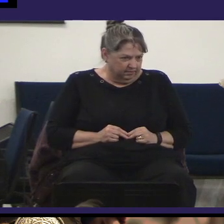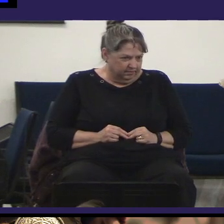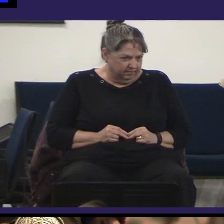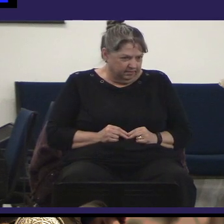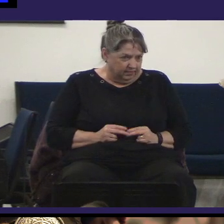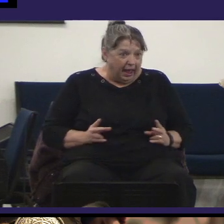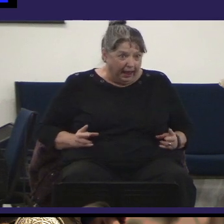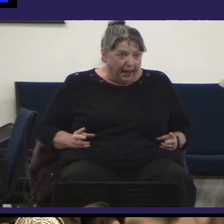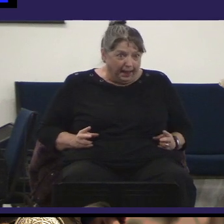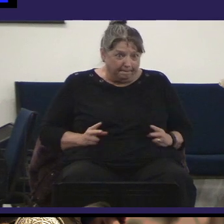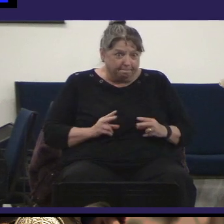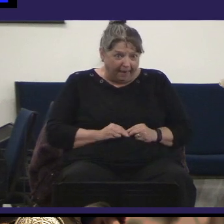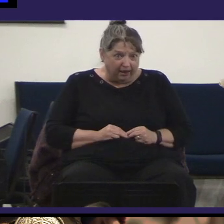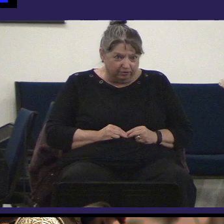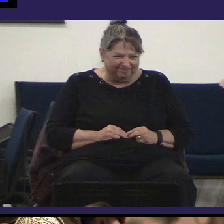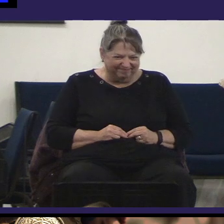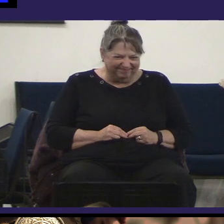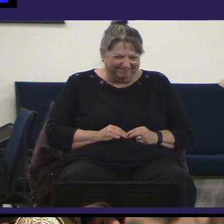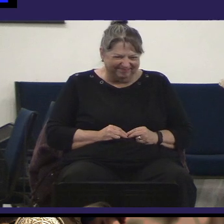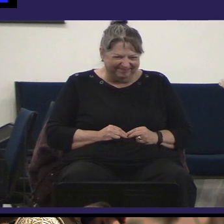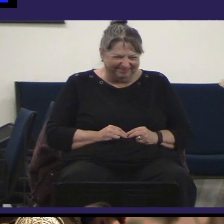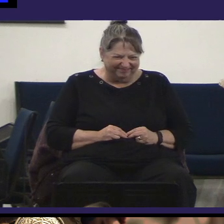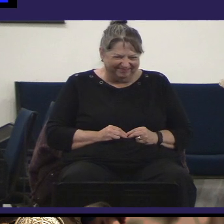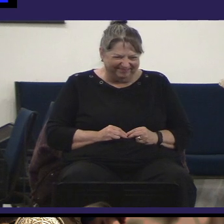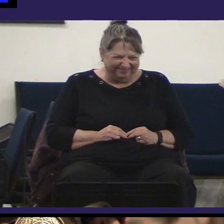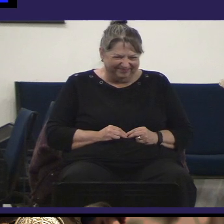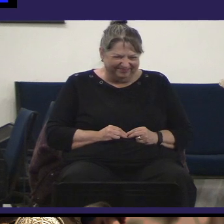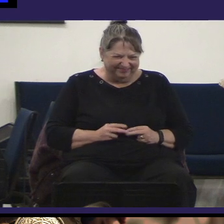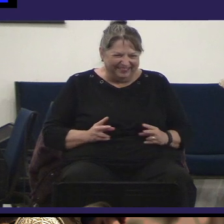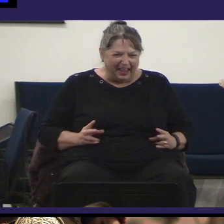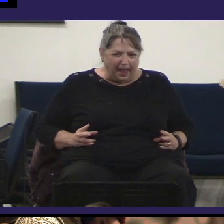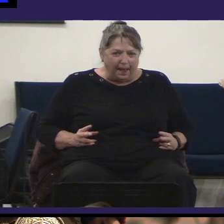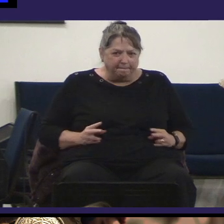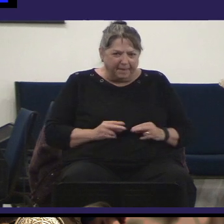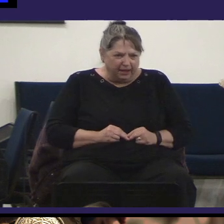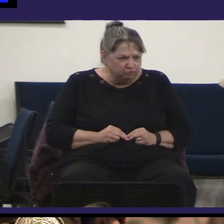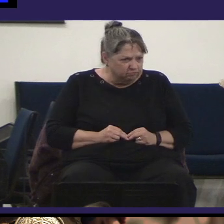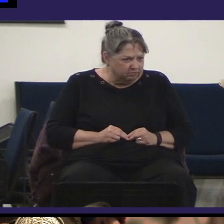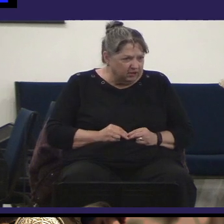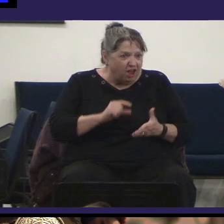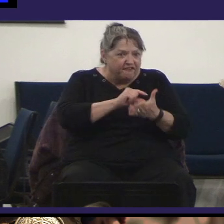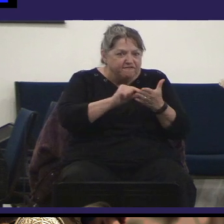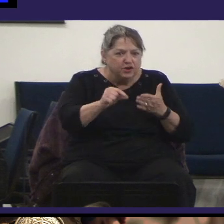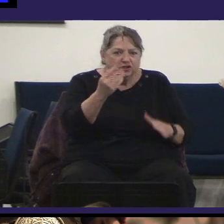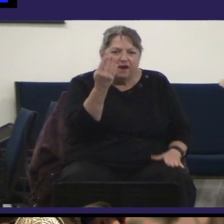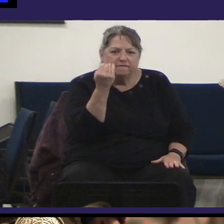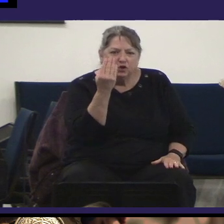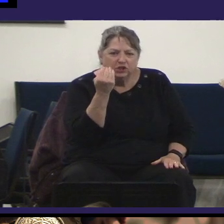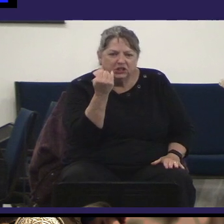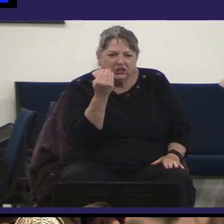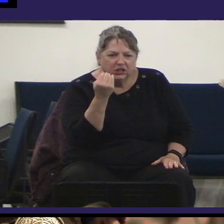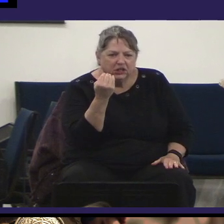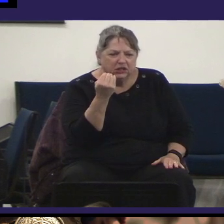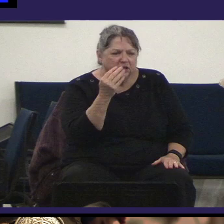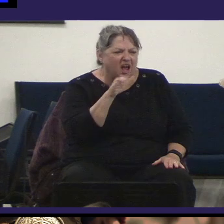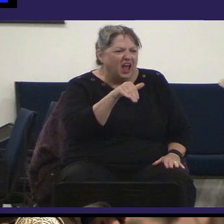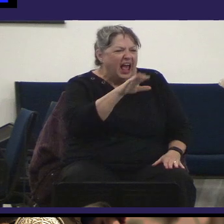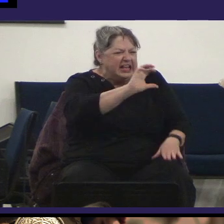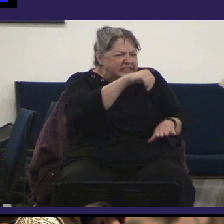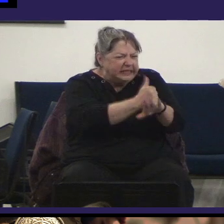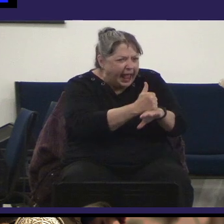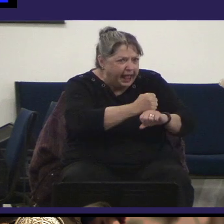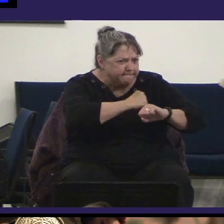The first piece of the armor is found in the first part of verse 14. Where Paul says, he says, stand firm then